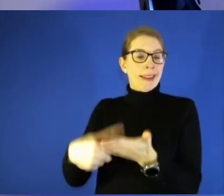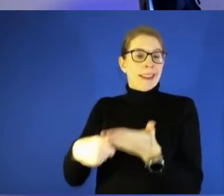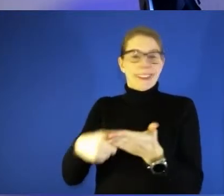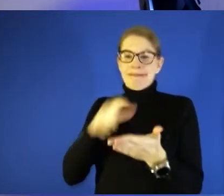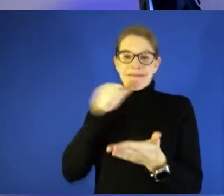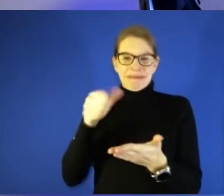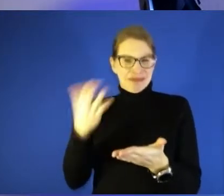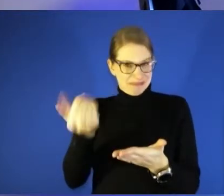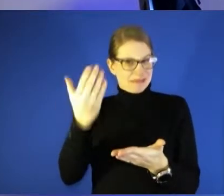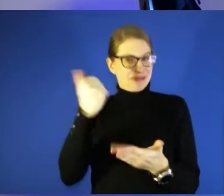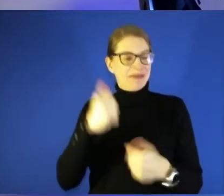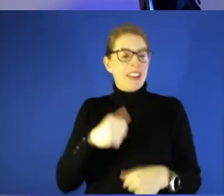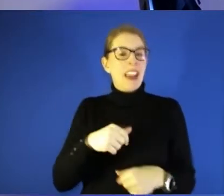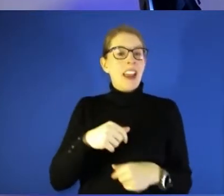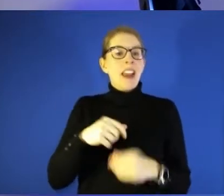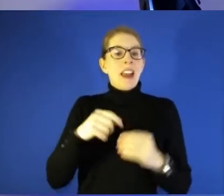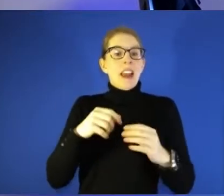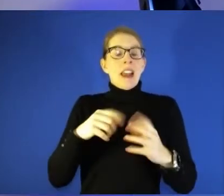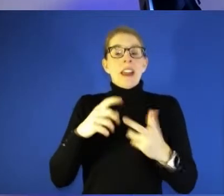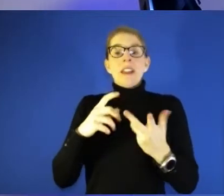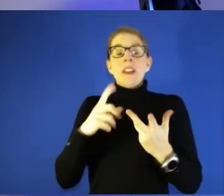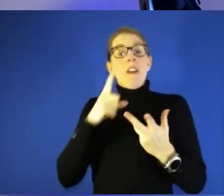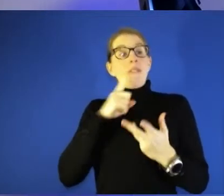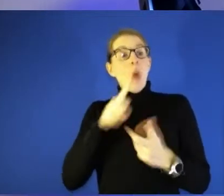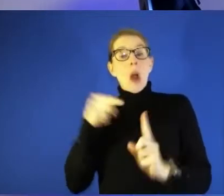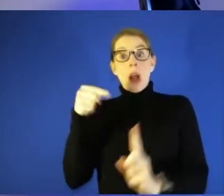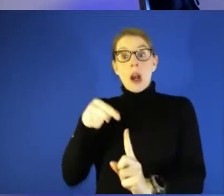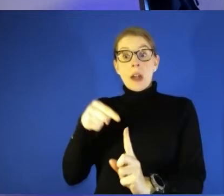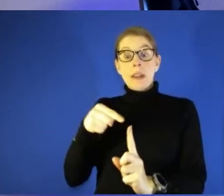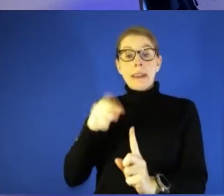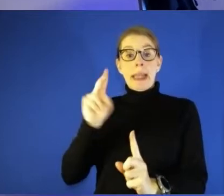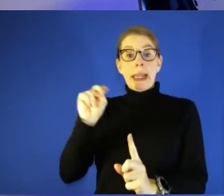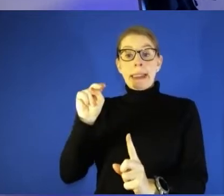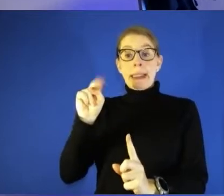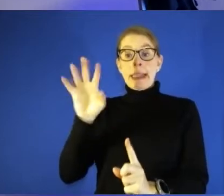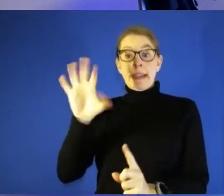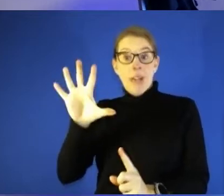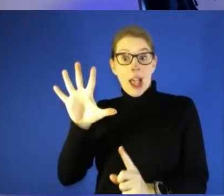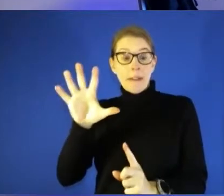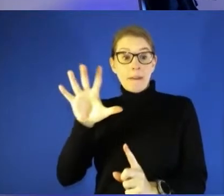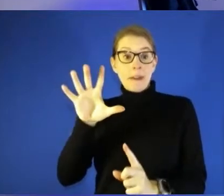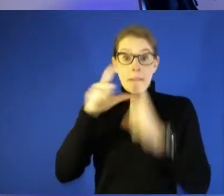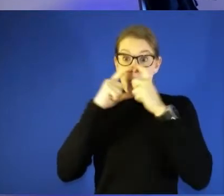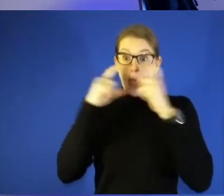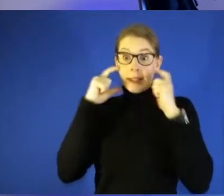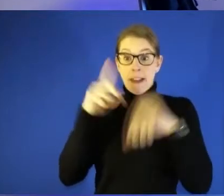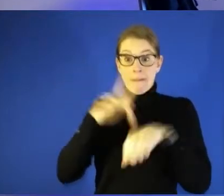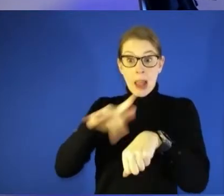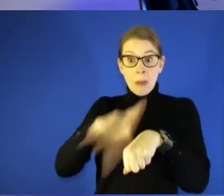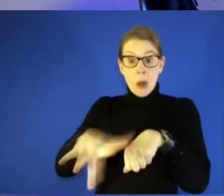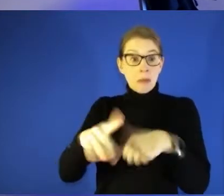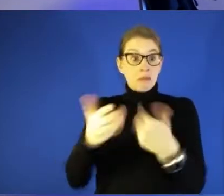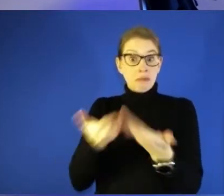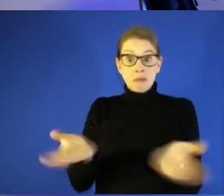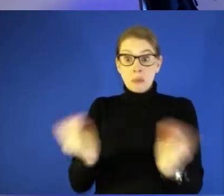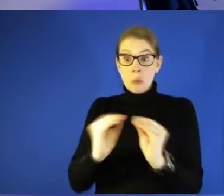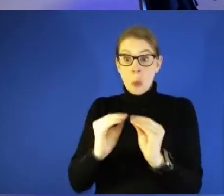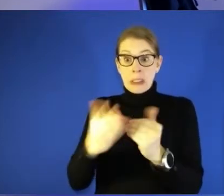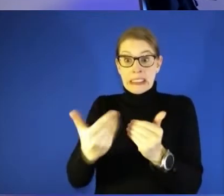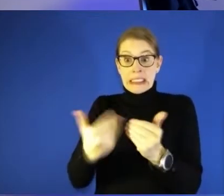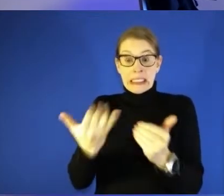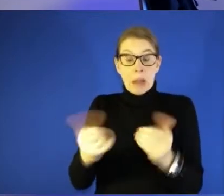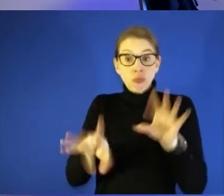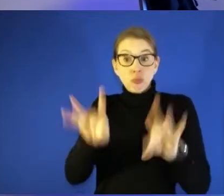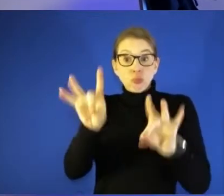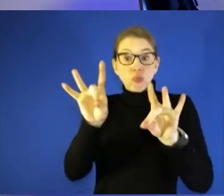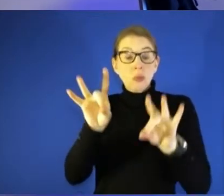taken to try to make it as widely available to everyone, does it give you hope that we'll see any sort of change in numbers?